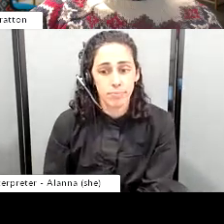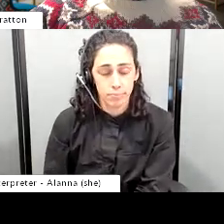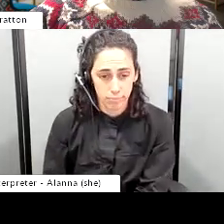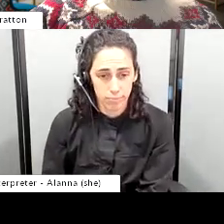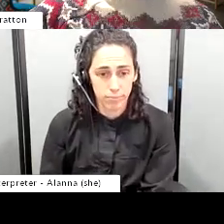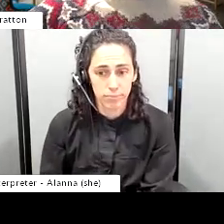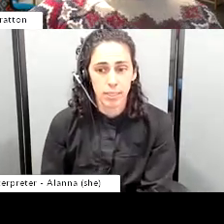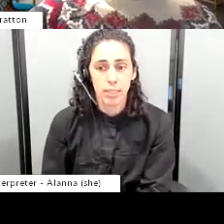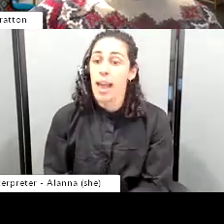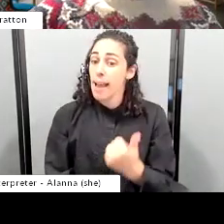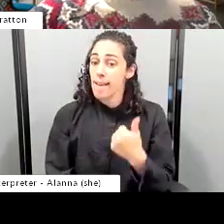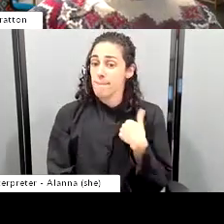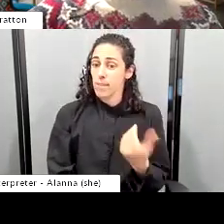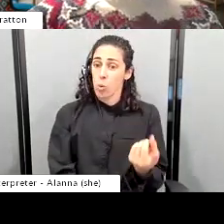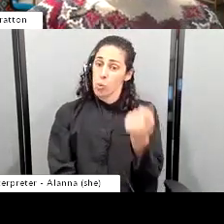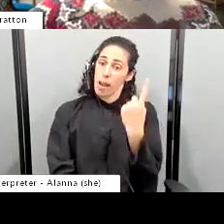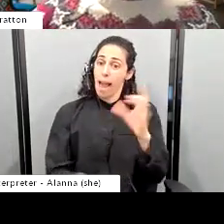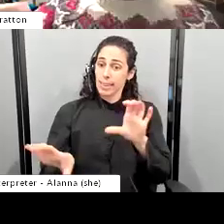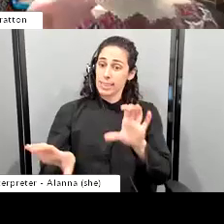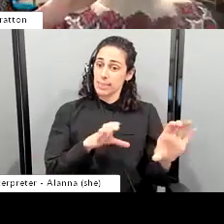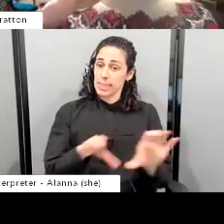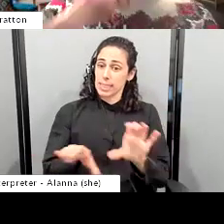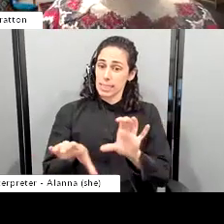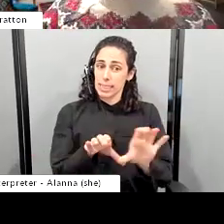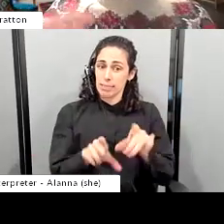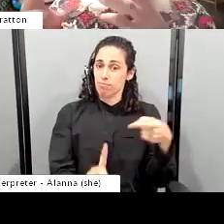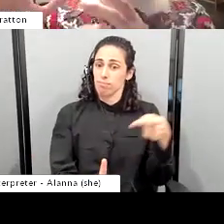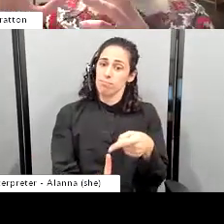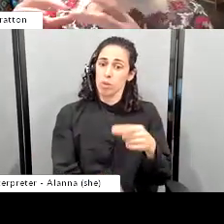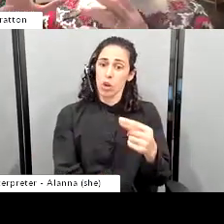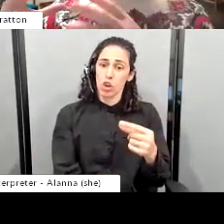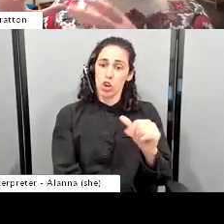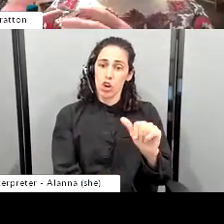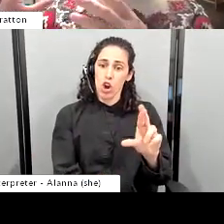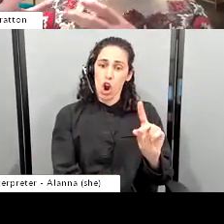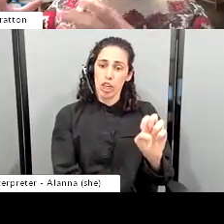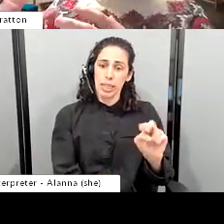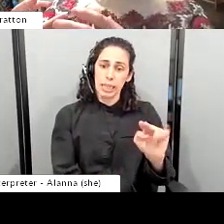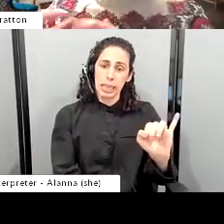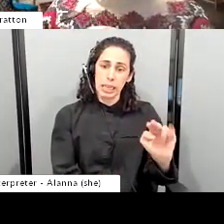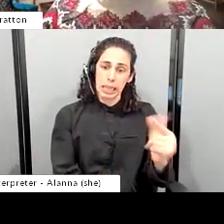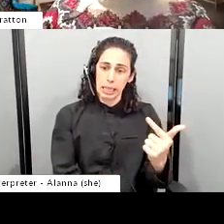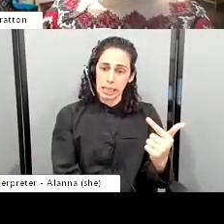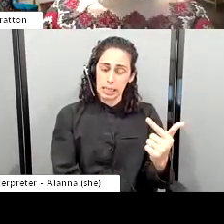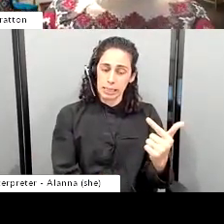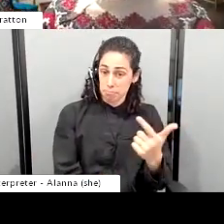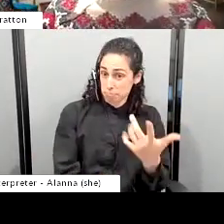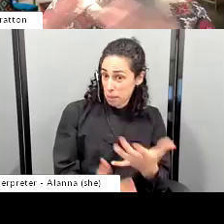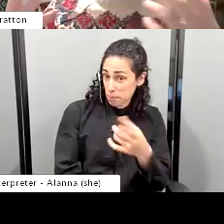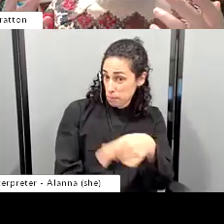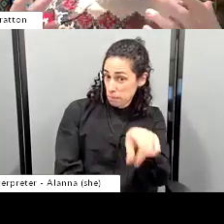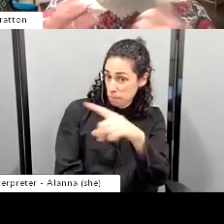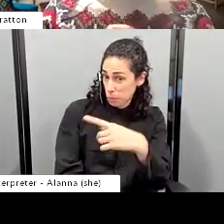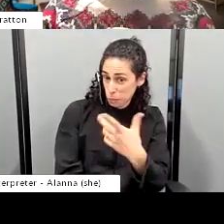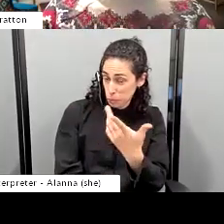exercise to do. So I don't know how many of you are gardeners out there, but I know I have a little bit of a grassy patch behind my house. I